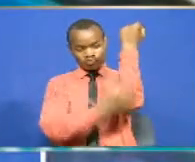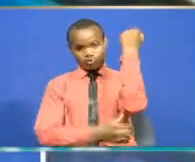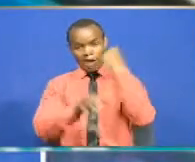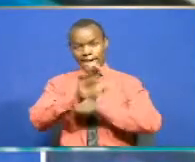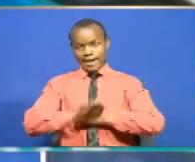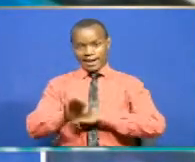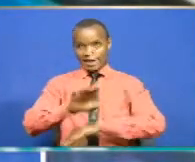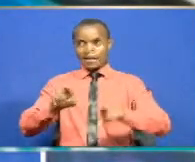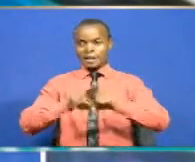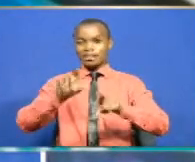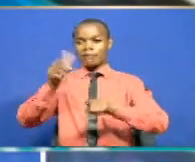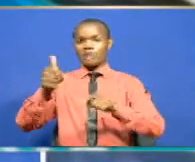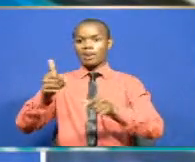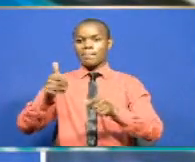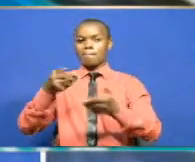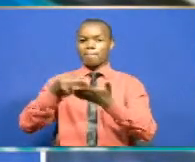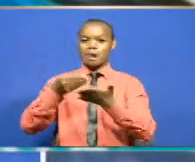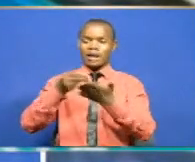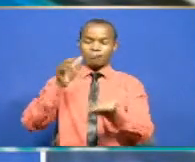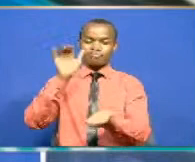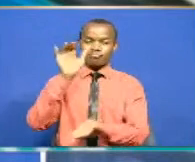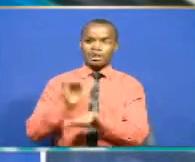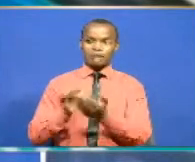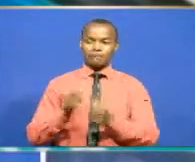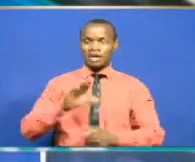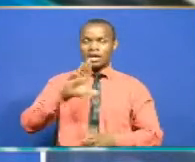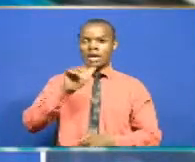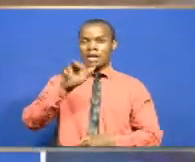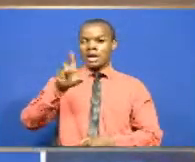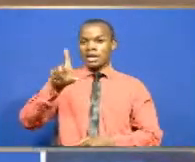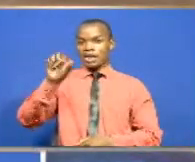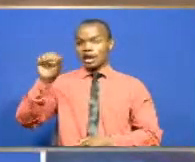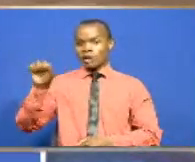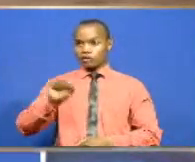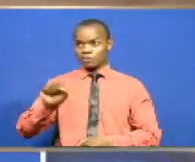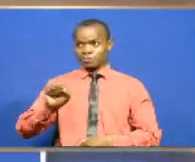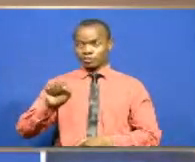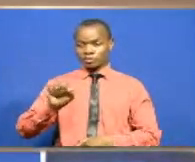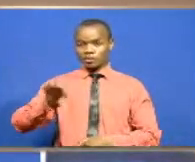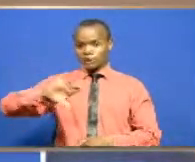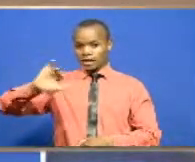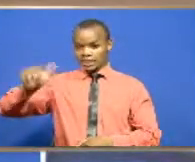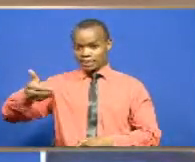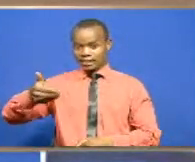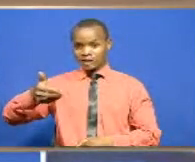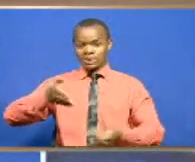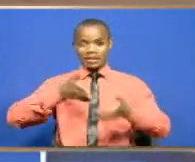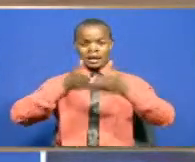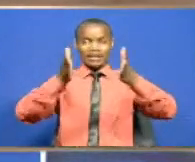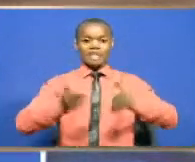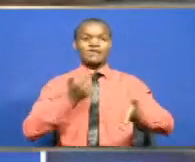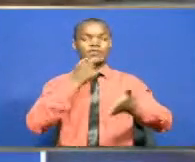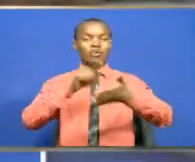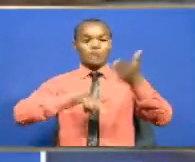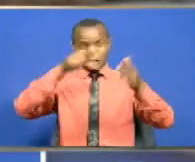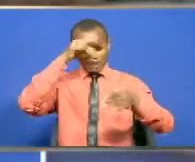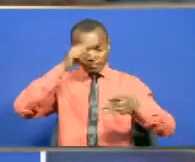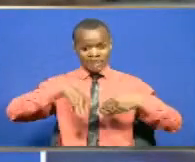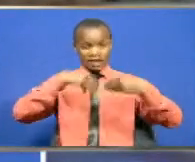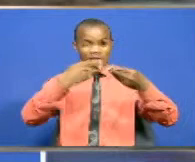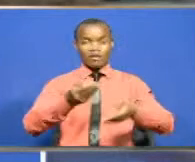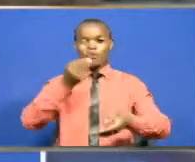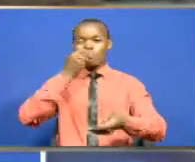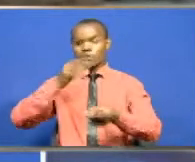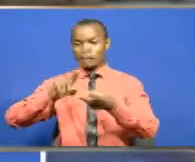with low mobility. Carlos Carreiras, mayor of the city, says the government has provided masks, food, and psychological